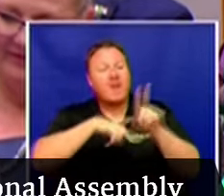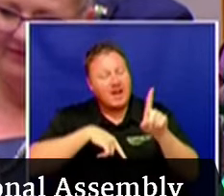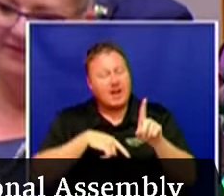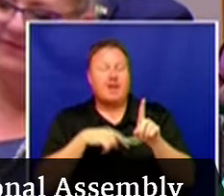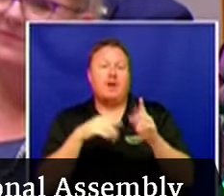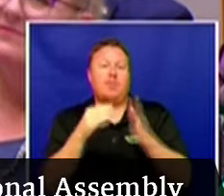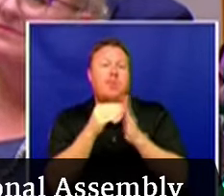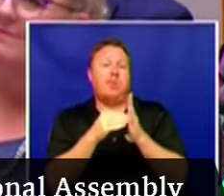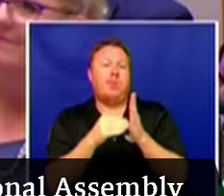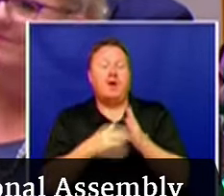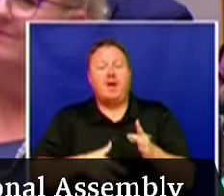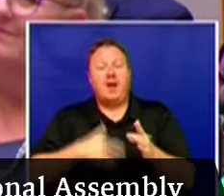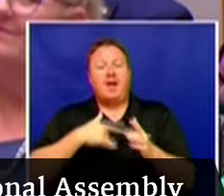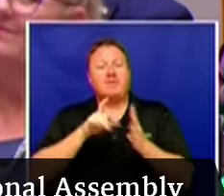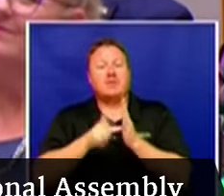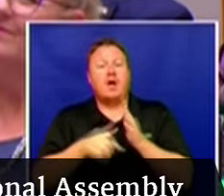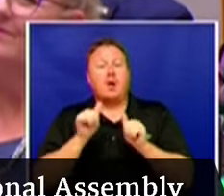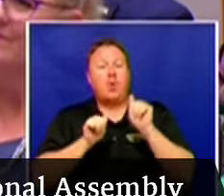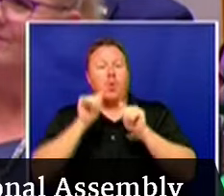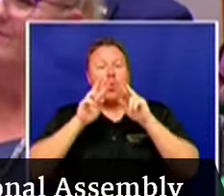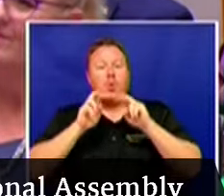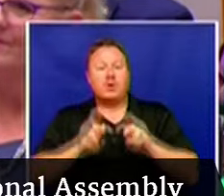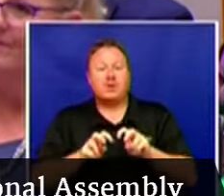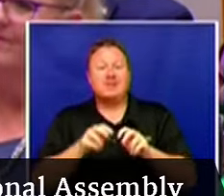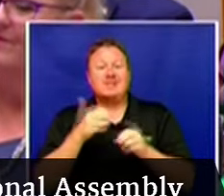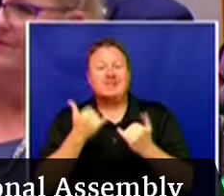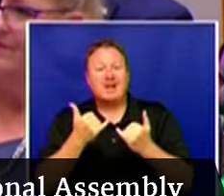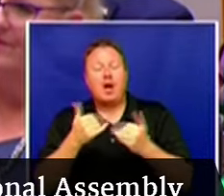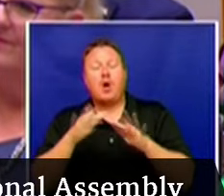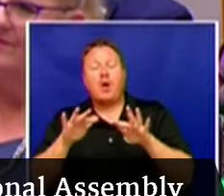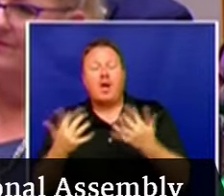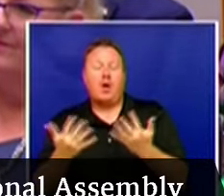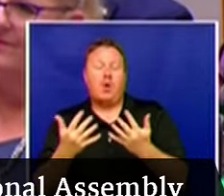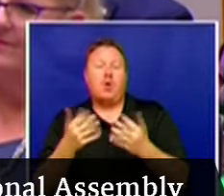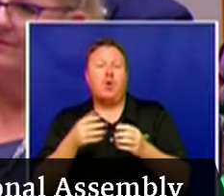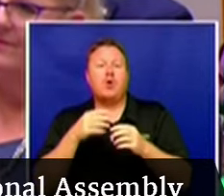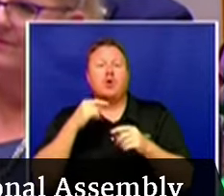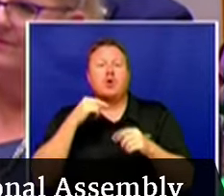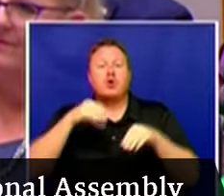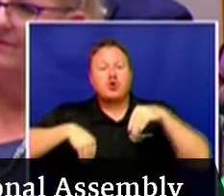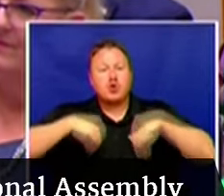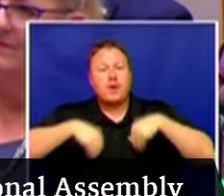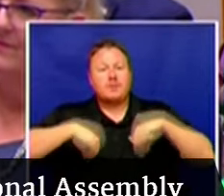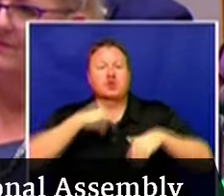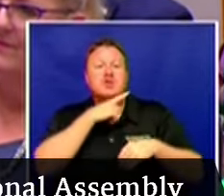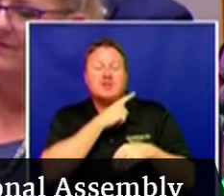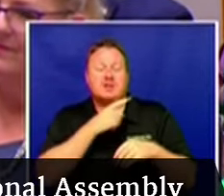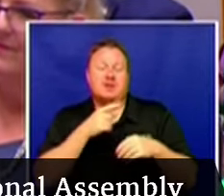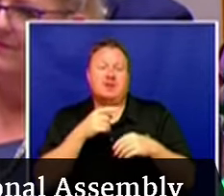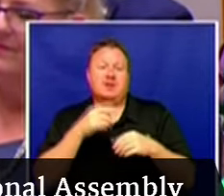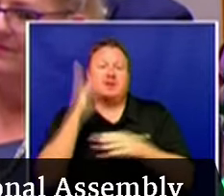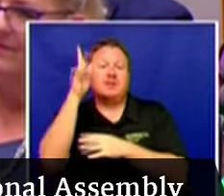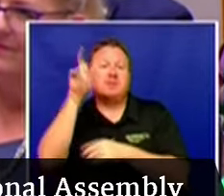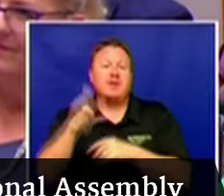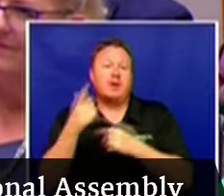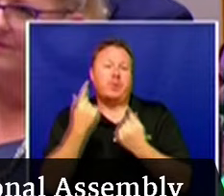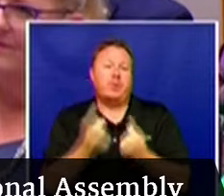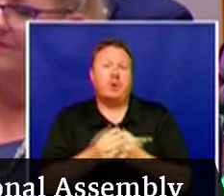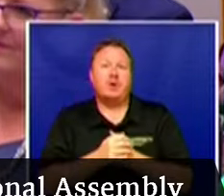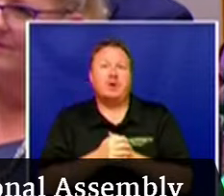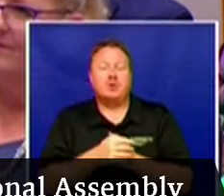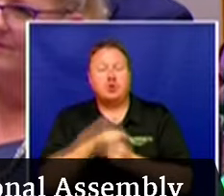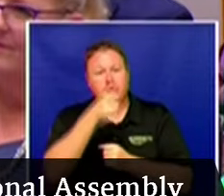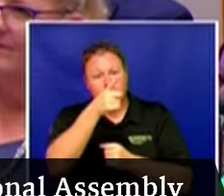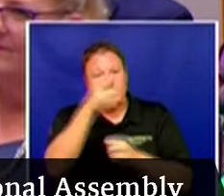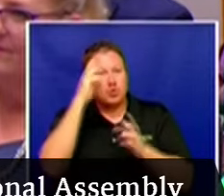is what has facilitated this alleged corruption by the Speaker. Mr. President, since you are the reason that